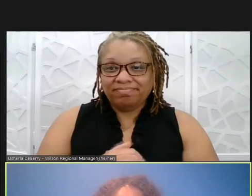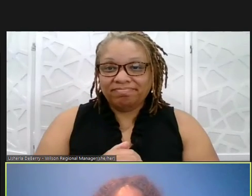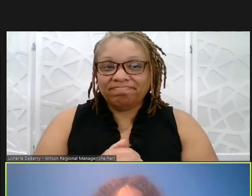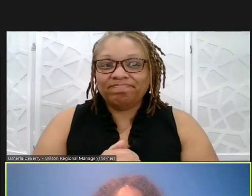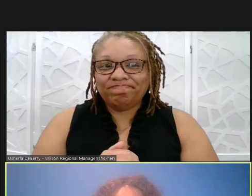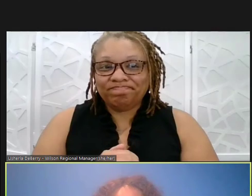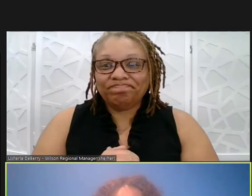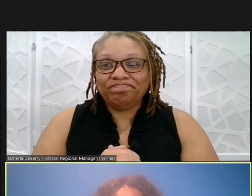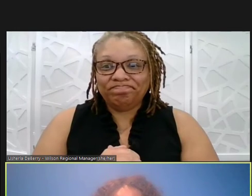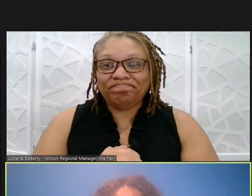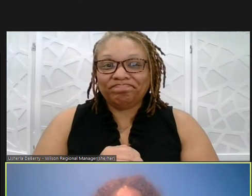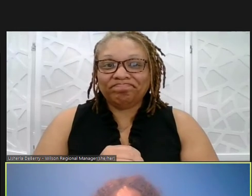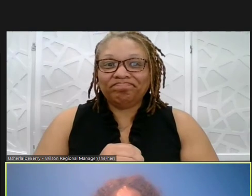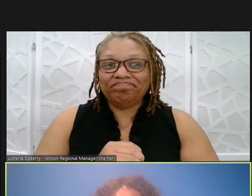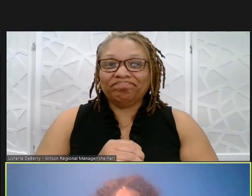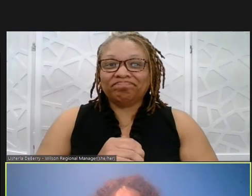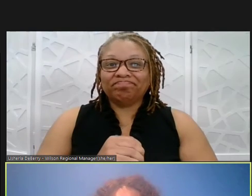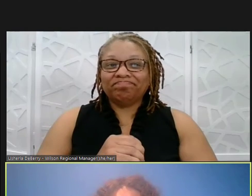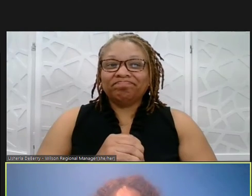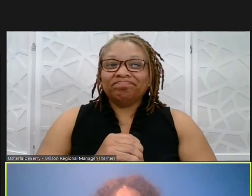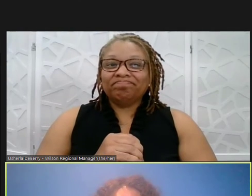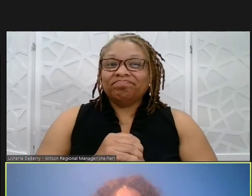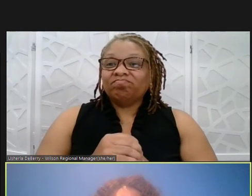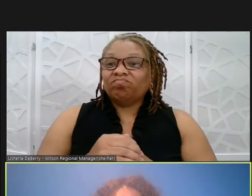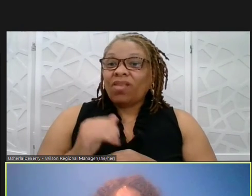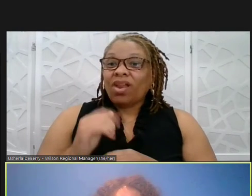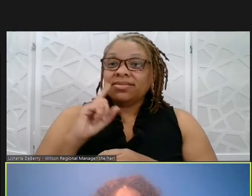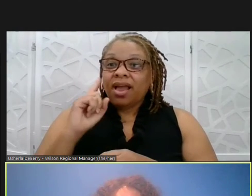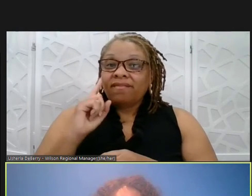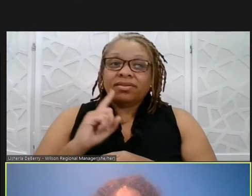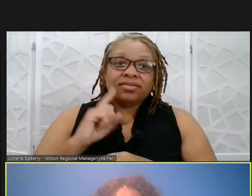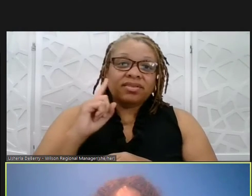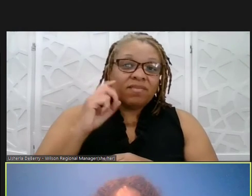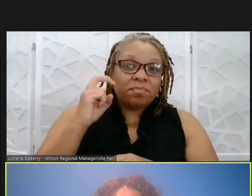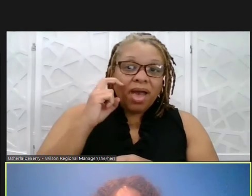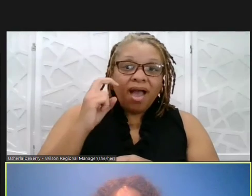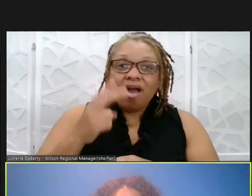include the host. I'll make it a teachable moment at that moment.